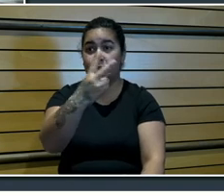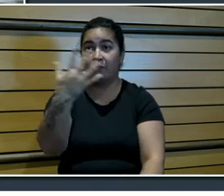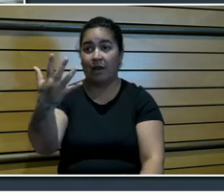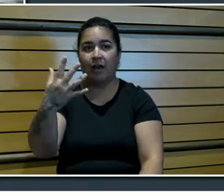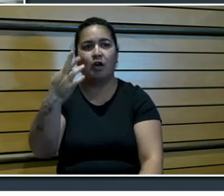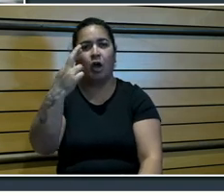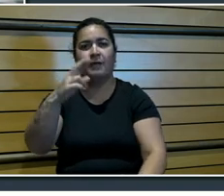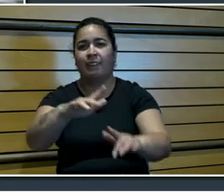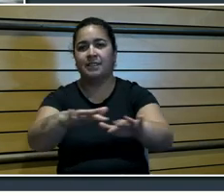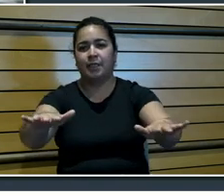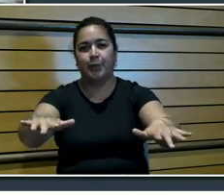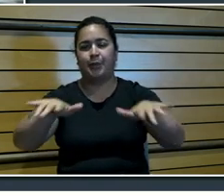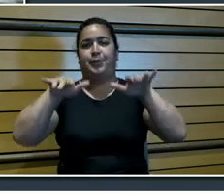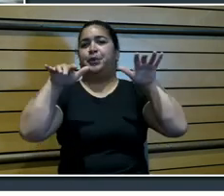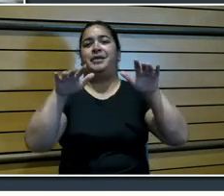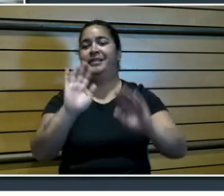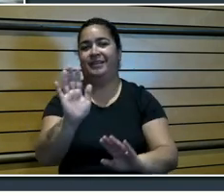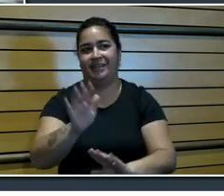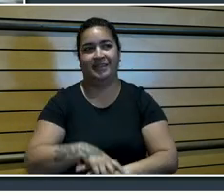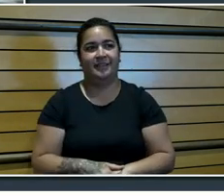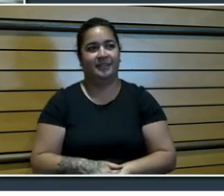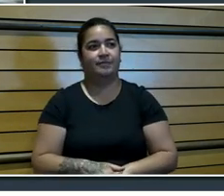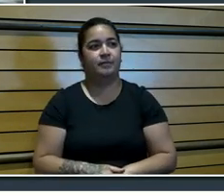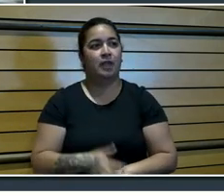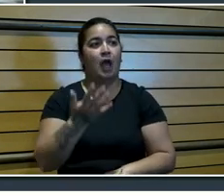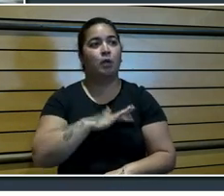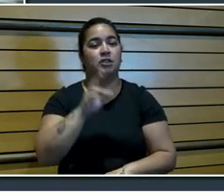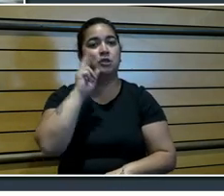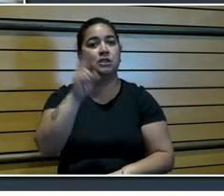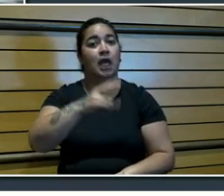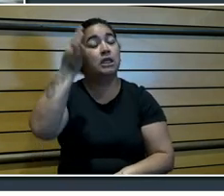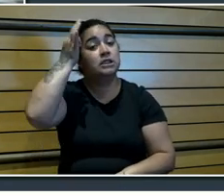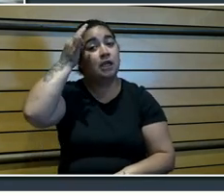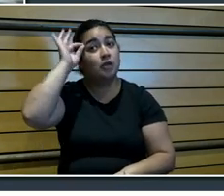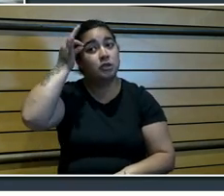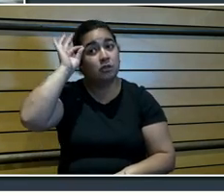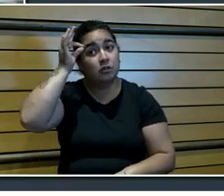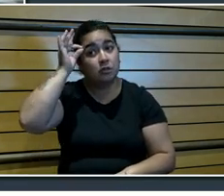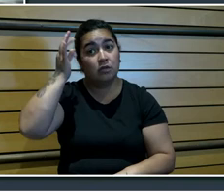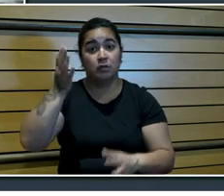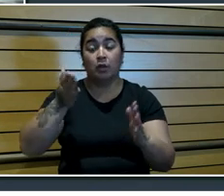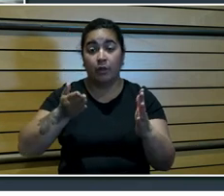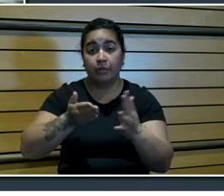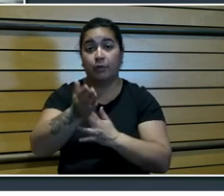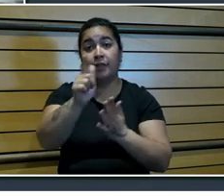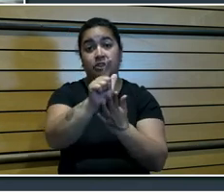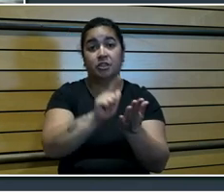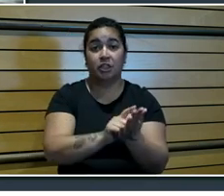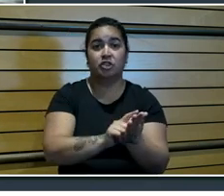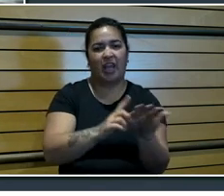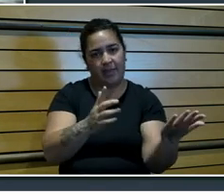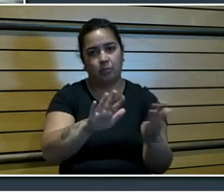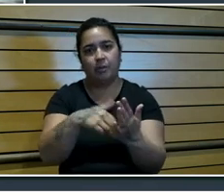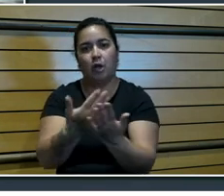too quickly, I wish to see a council through this legislation and this proposal with Māori